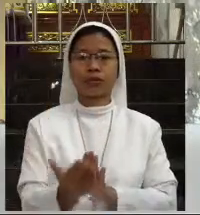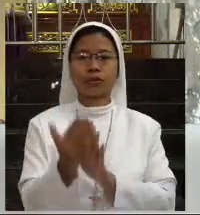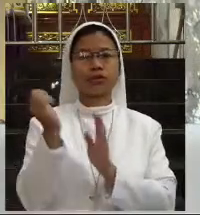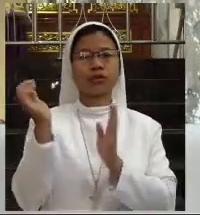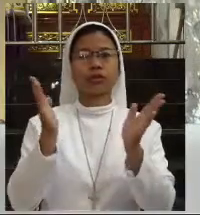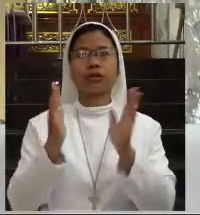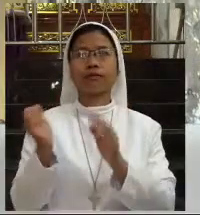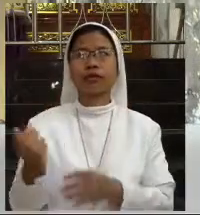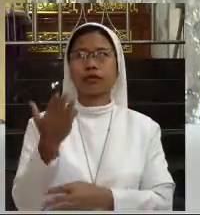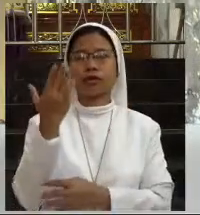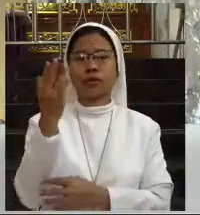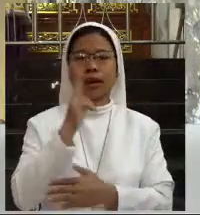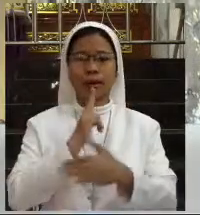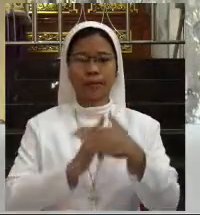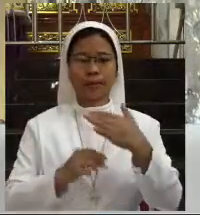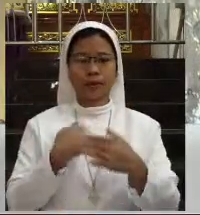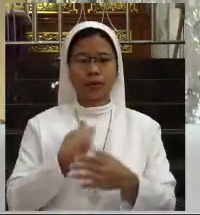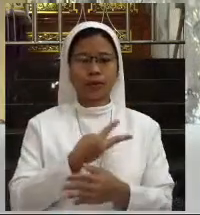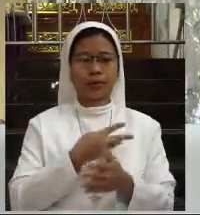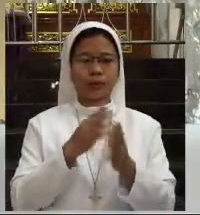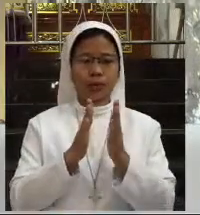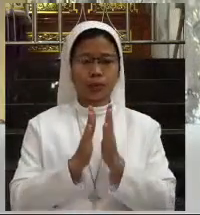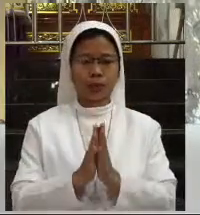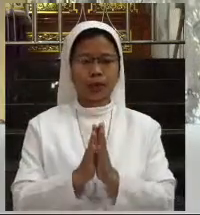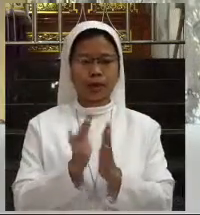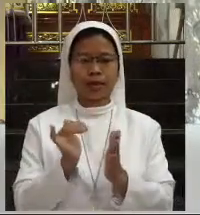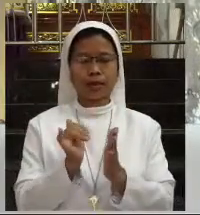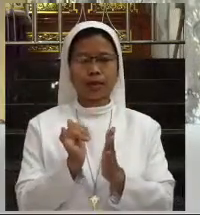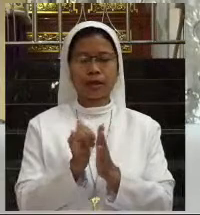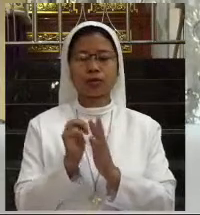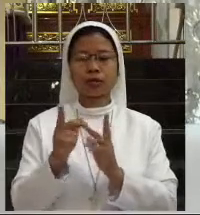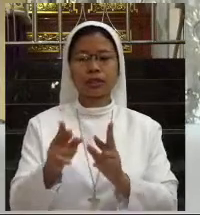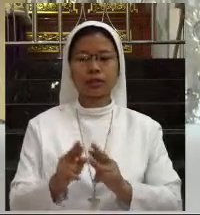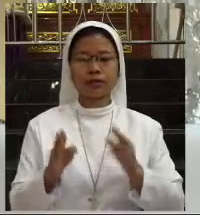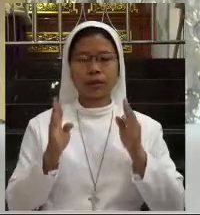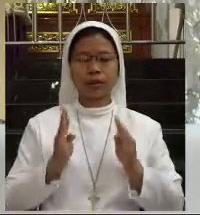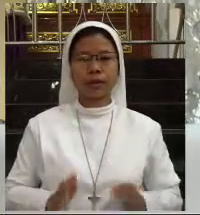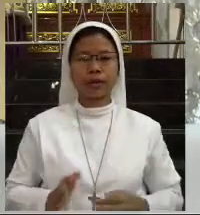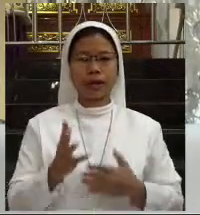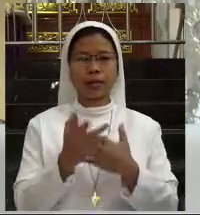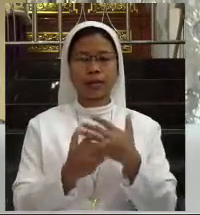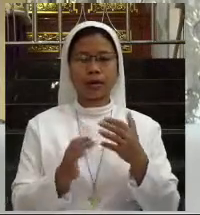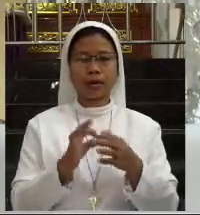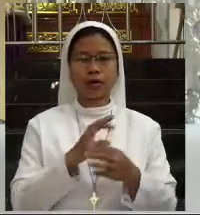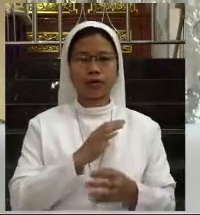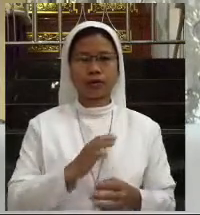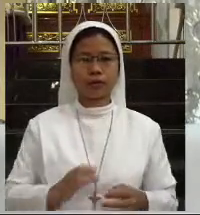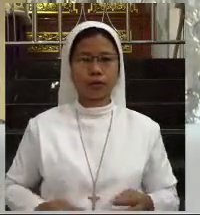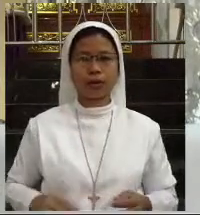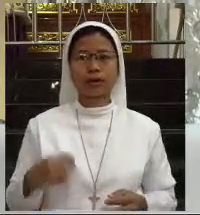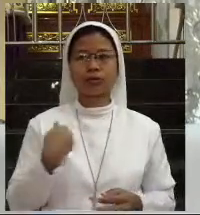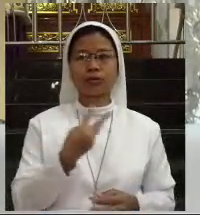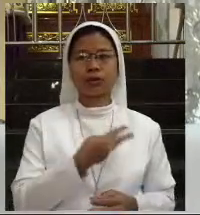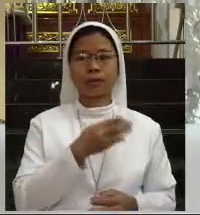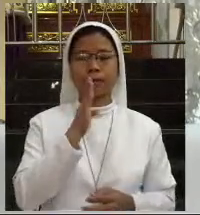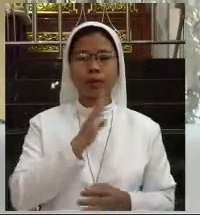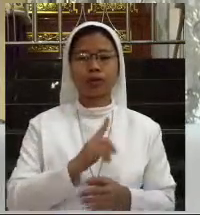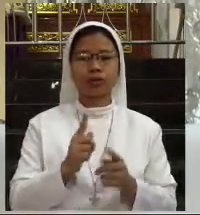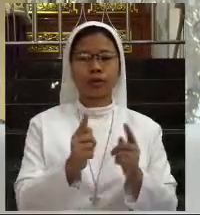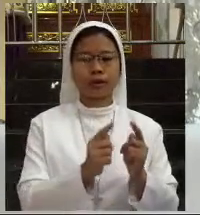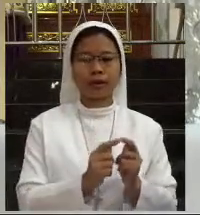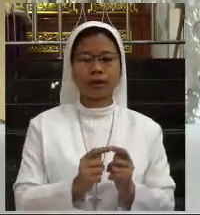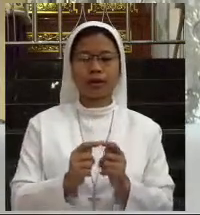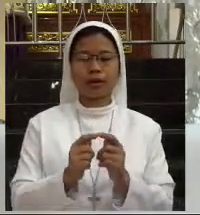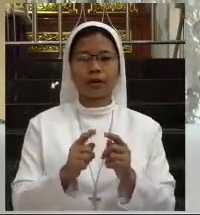you. Humbly we pray that partaking of the body and blood of Christ, we may be gathered